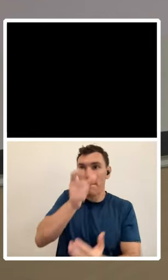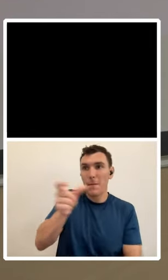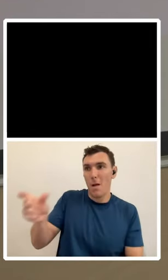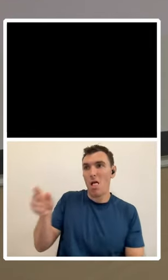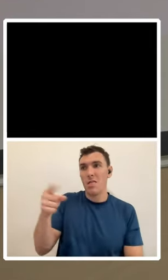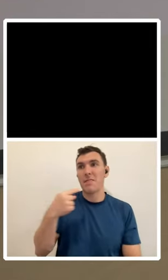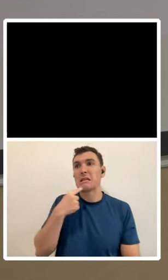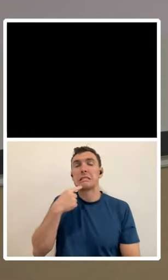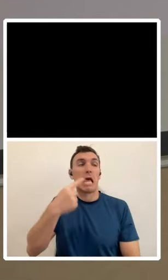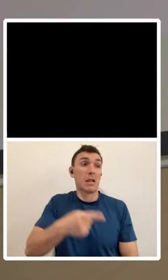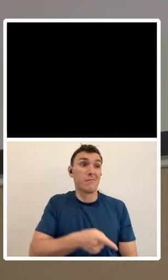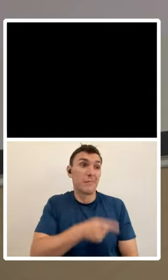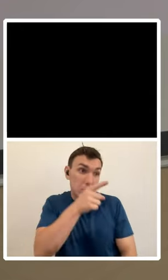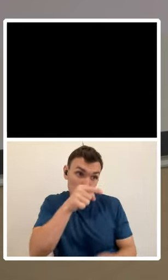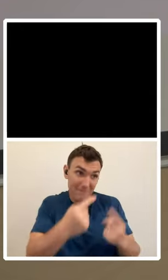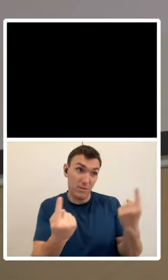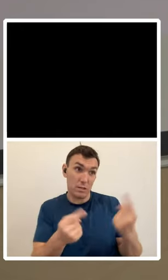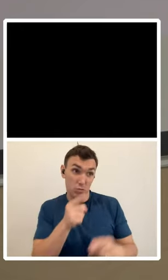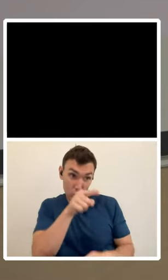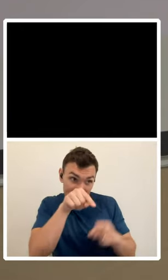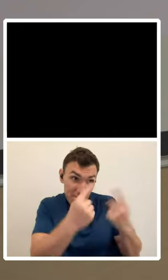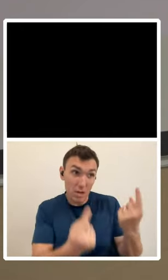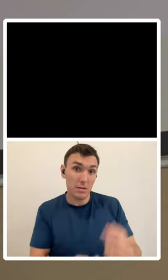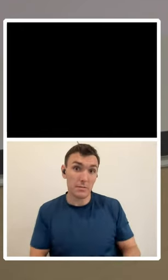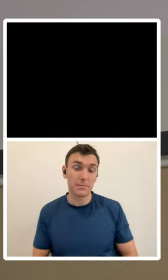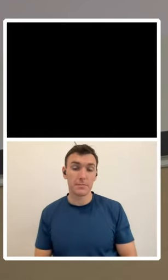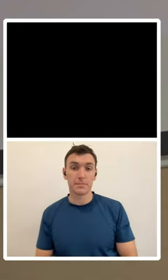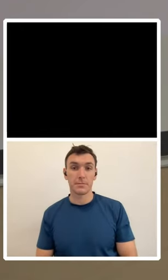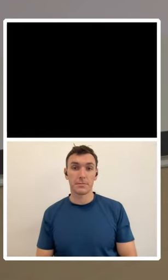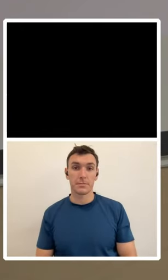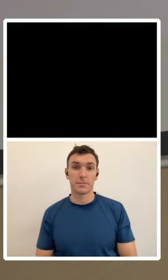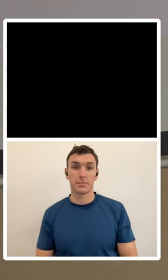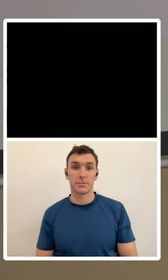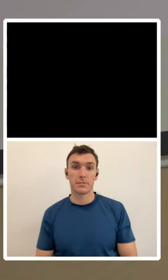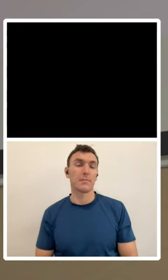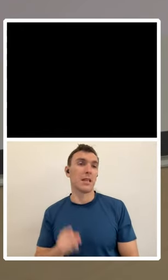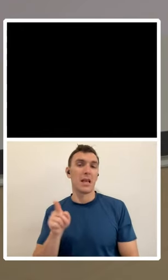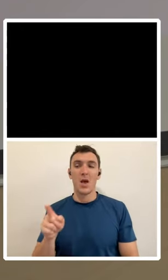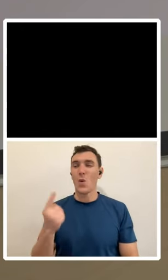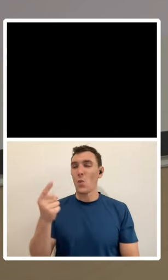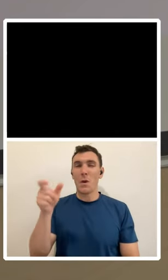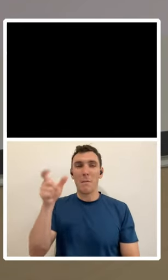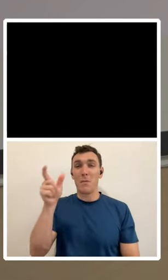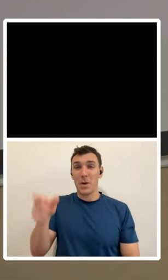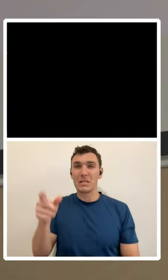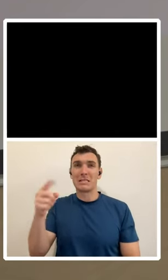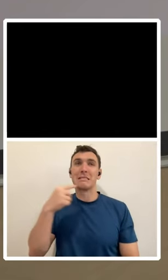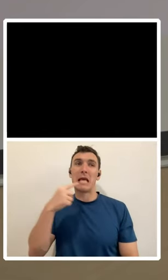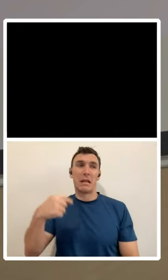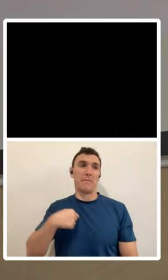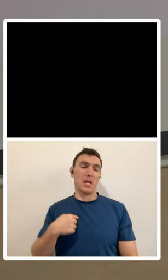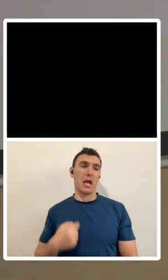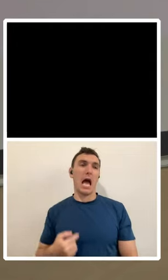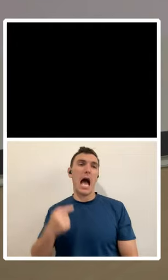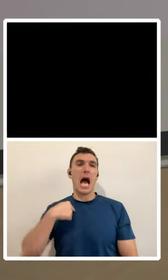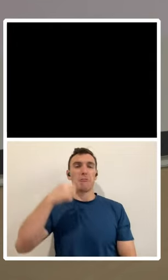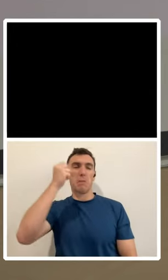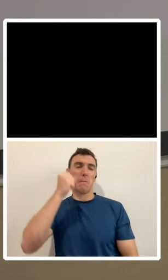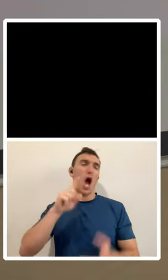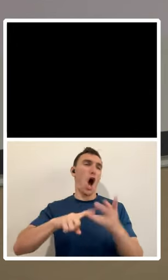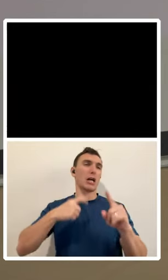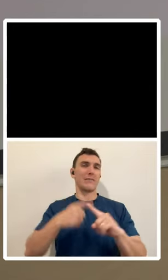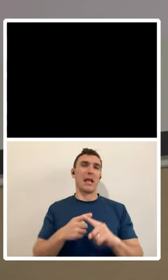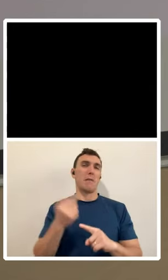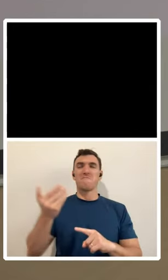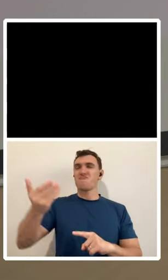the thing is, Oxford was better when we used to have college ties with established schools, right? And to a kid who come from